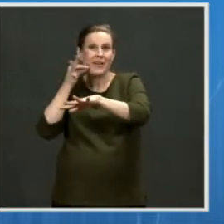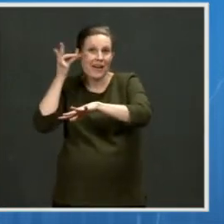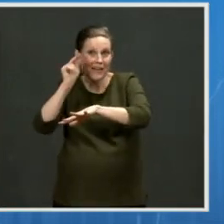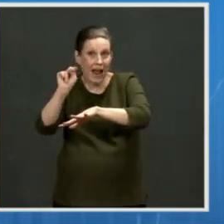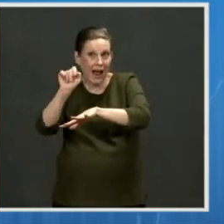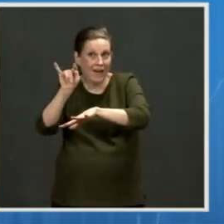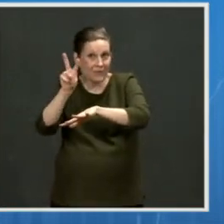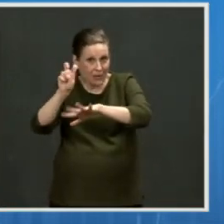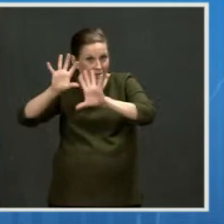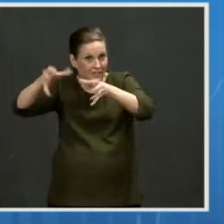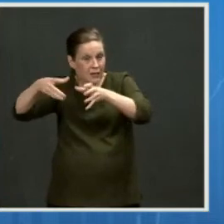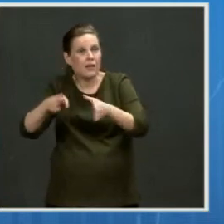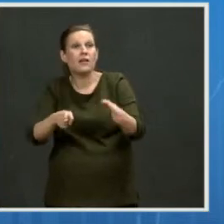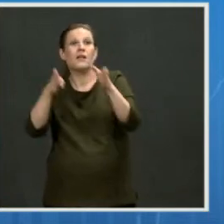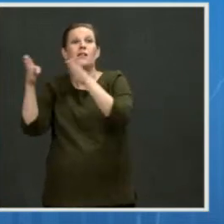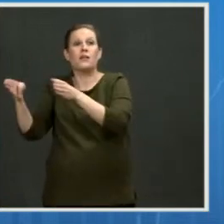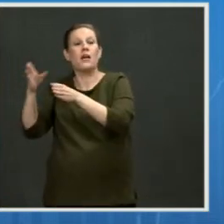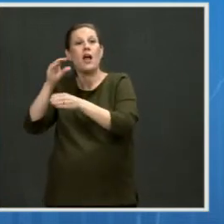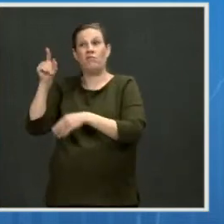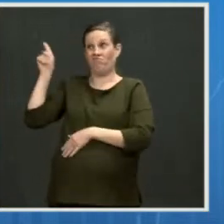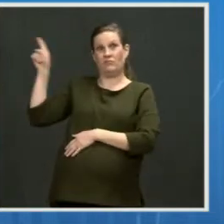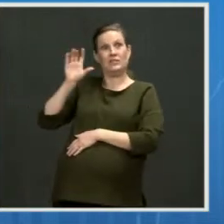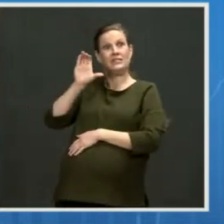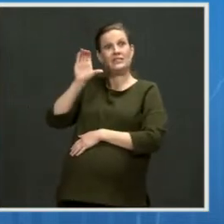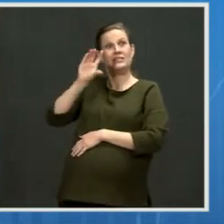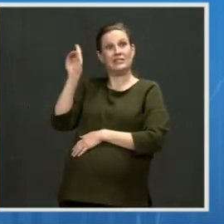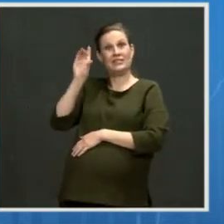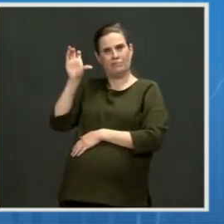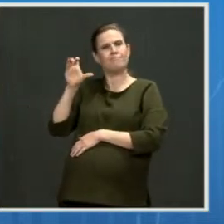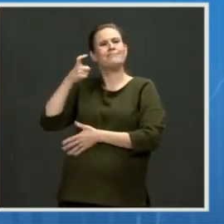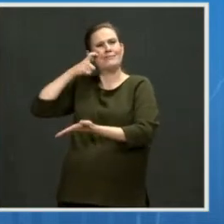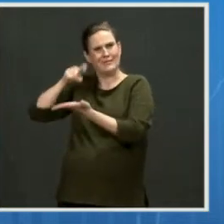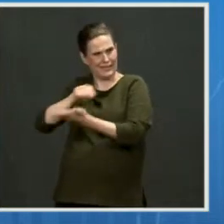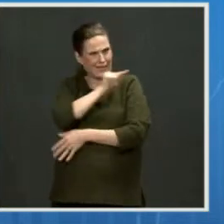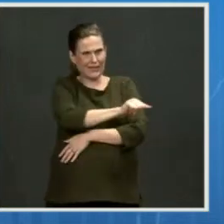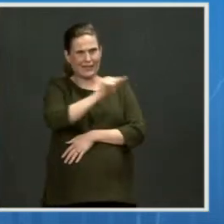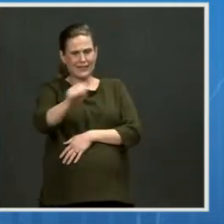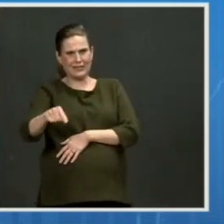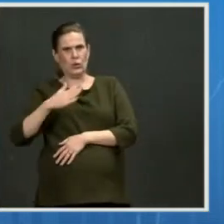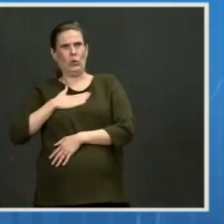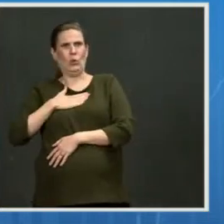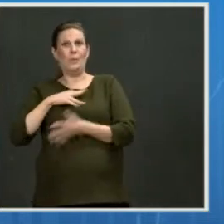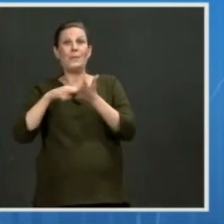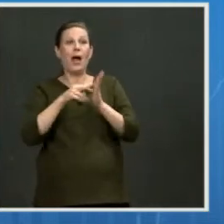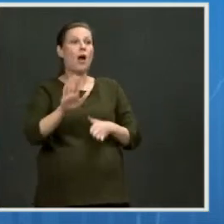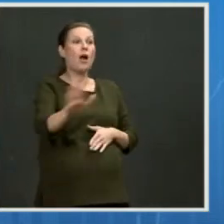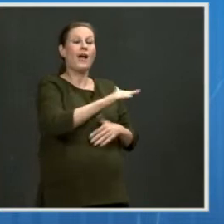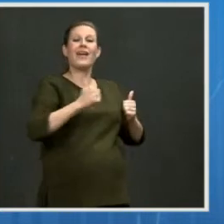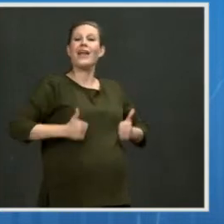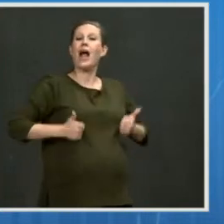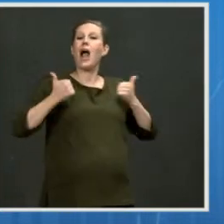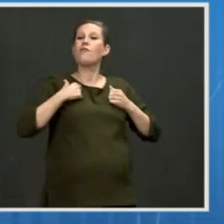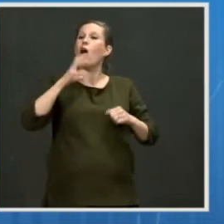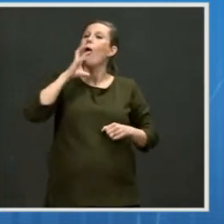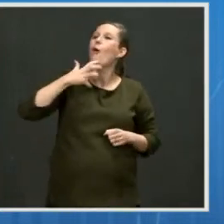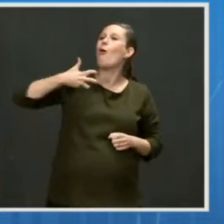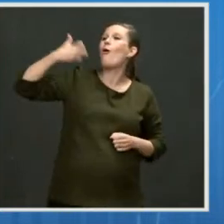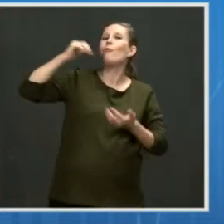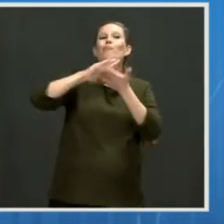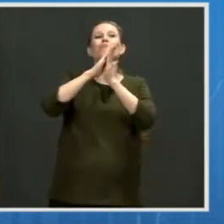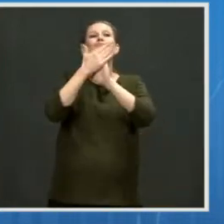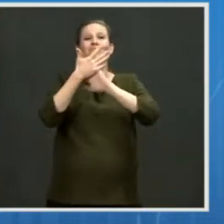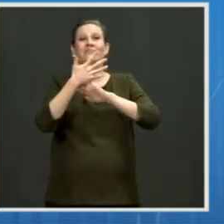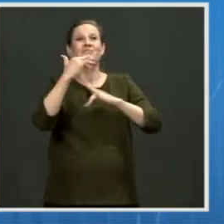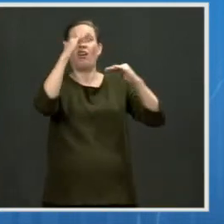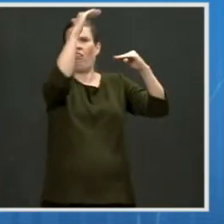its estimates of life expectancy in the United States in the first 6 months of 2020, which showed a profound